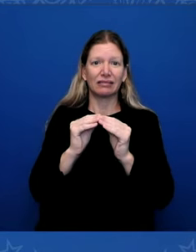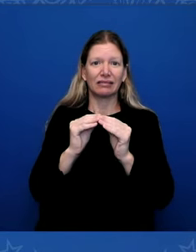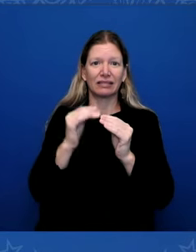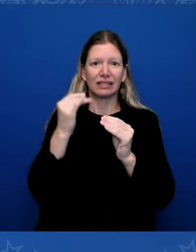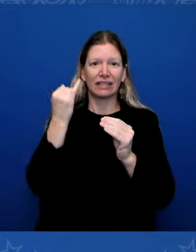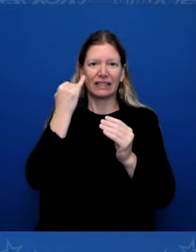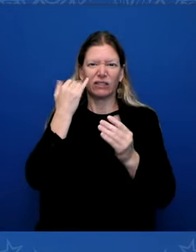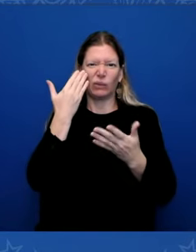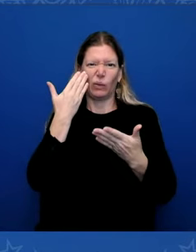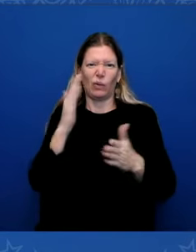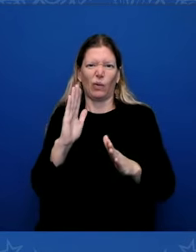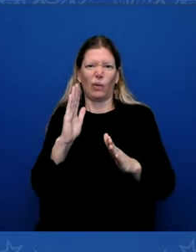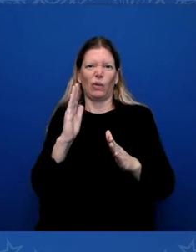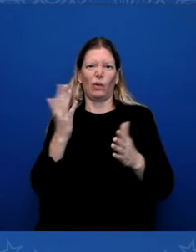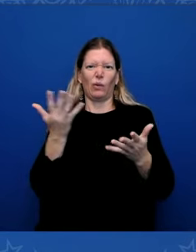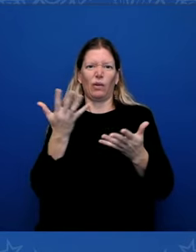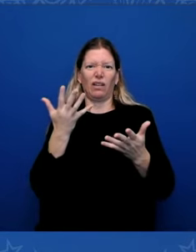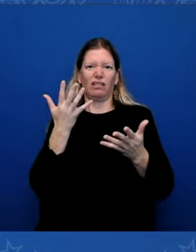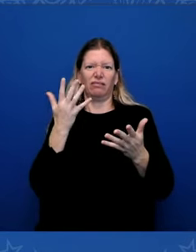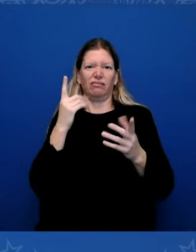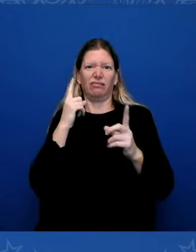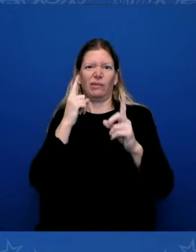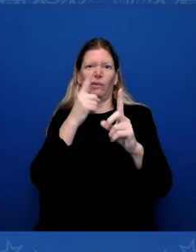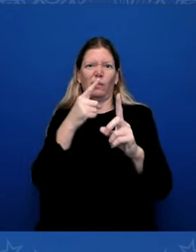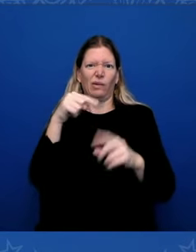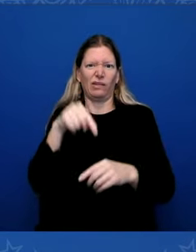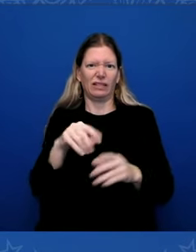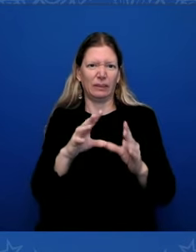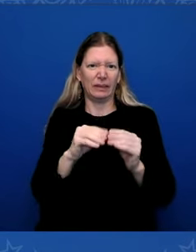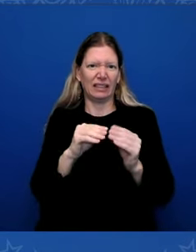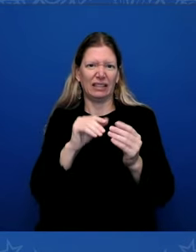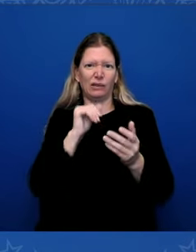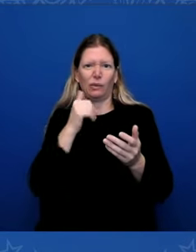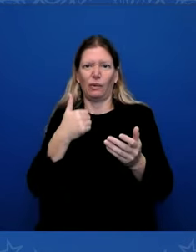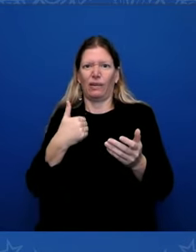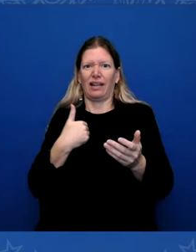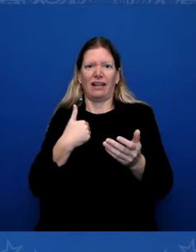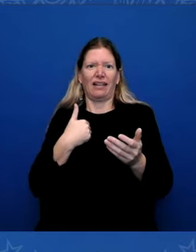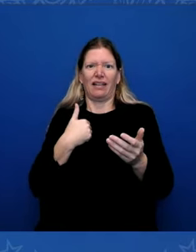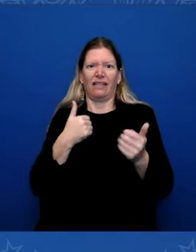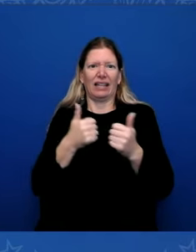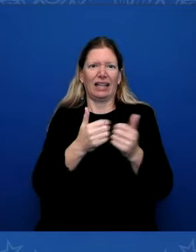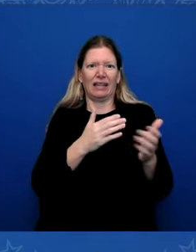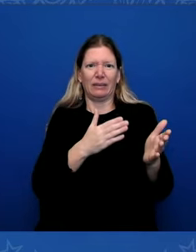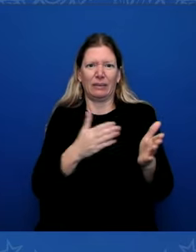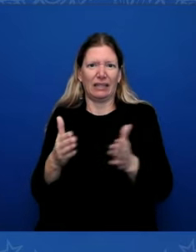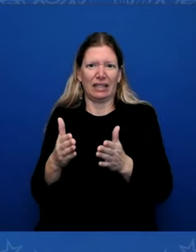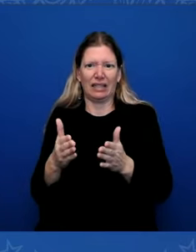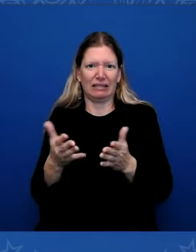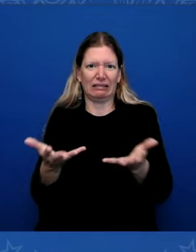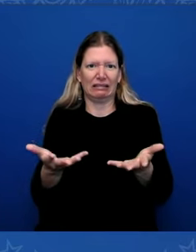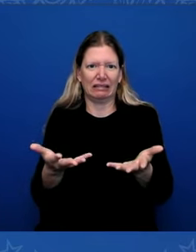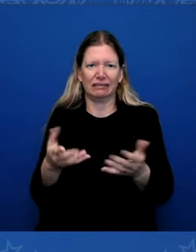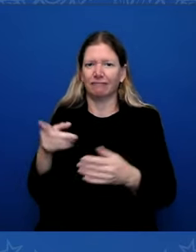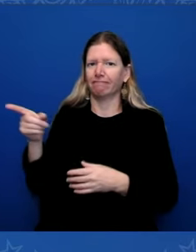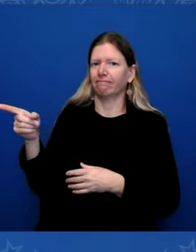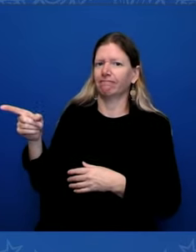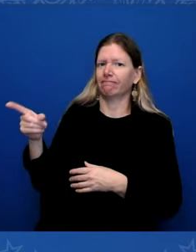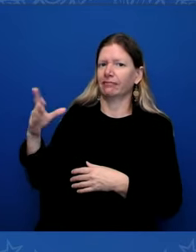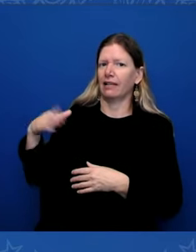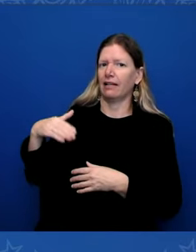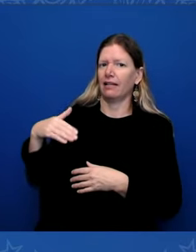He may have a game plan. He just hasn't shared it with me. But I tell you what, I don't know about you, but I'm going to go to